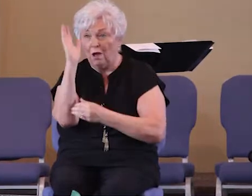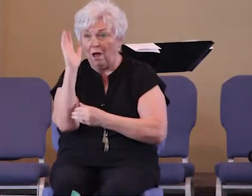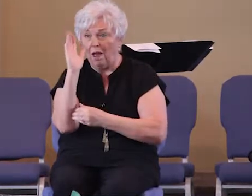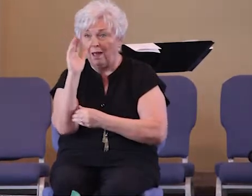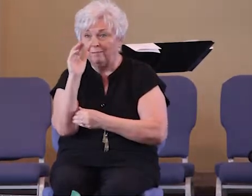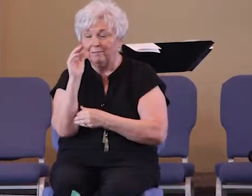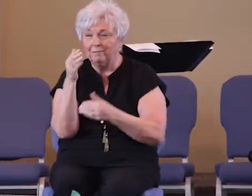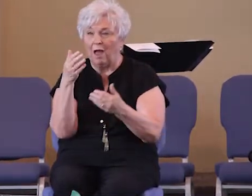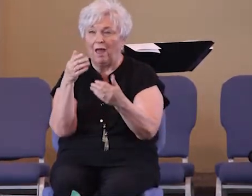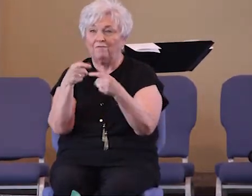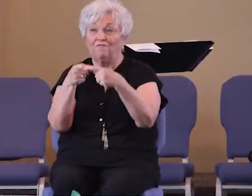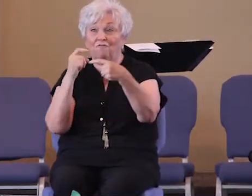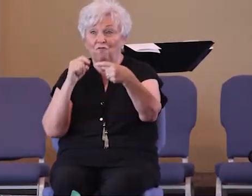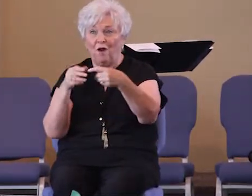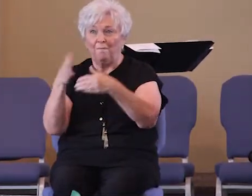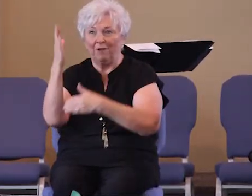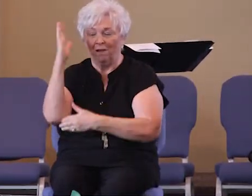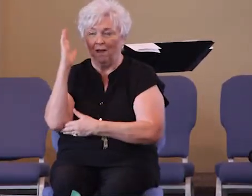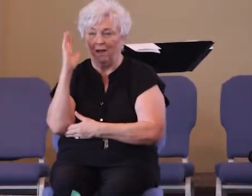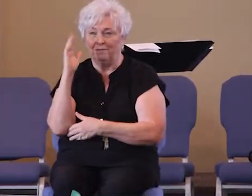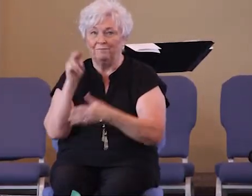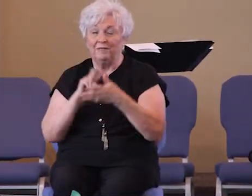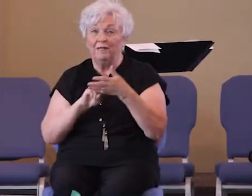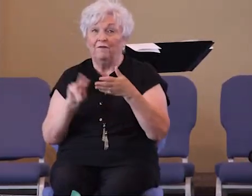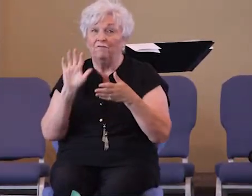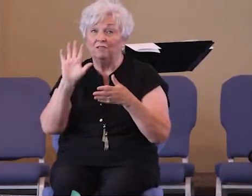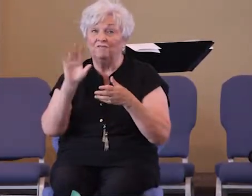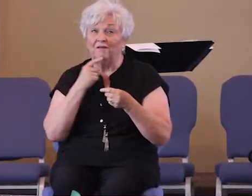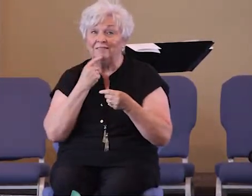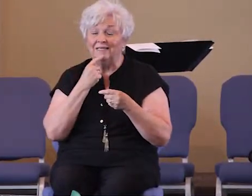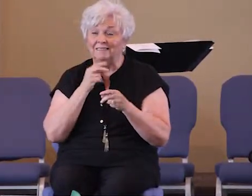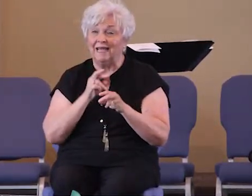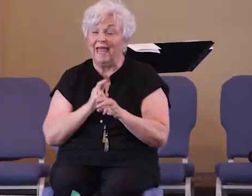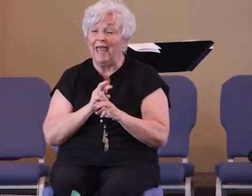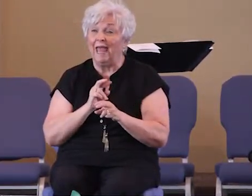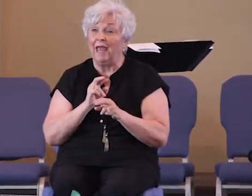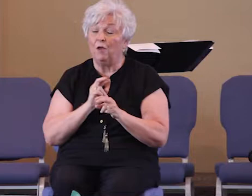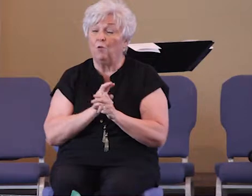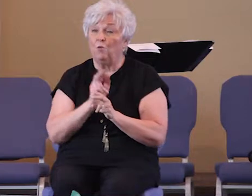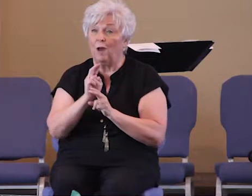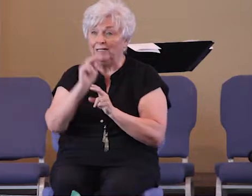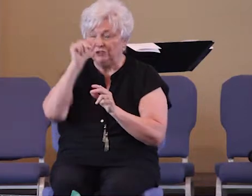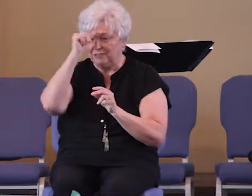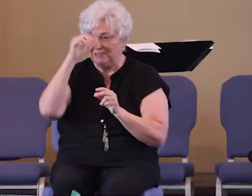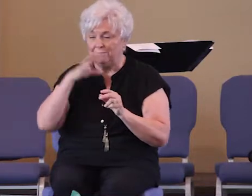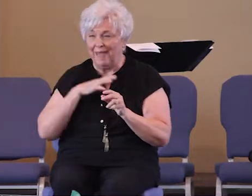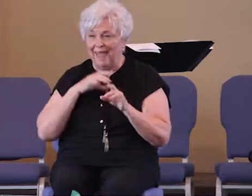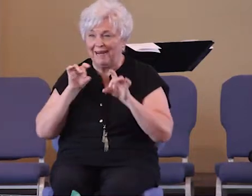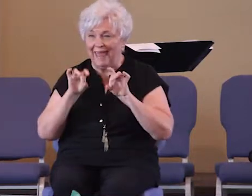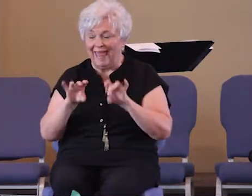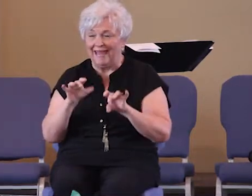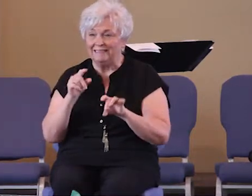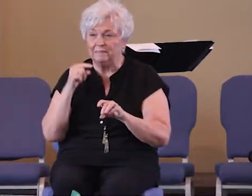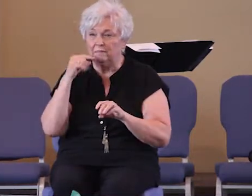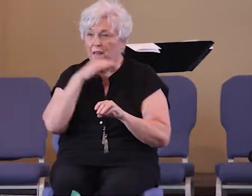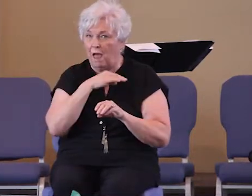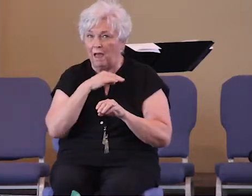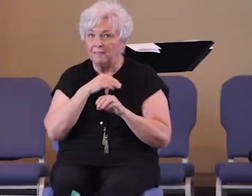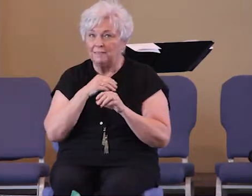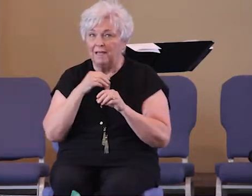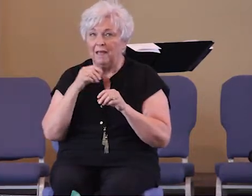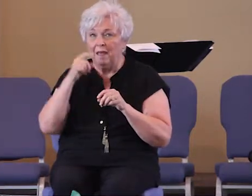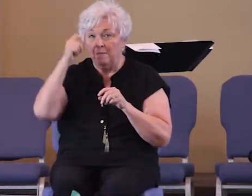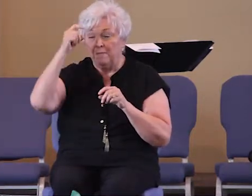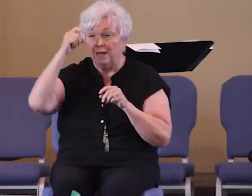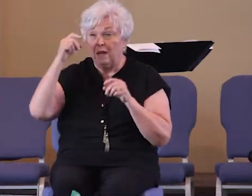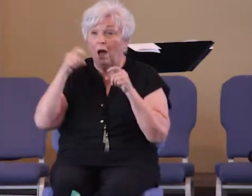5. A righteous man hates falsehood, but a wicked man acts disgustingly